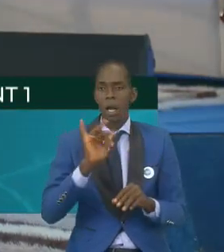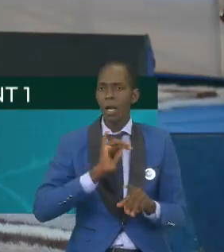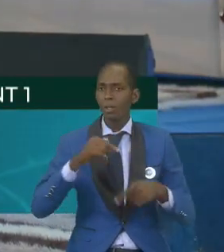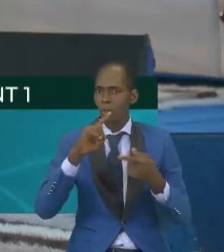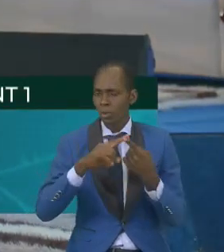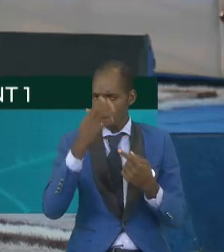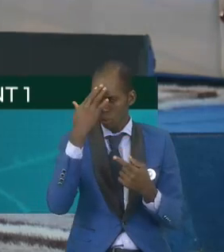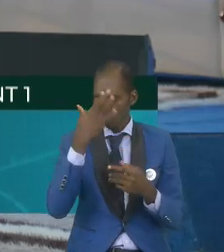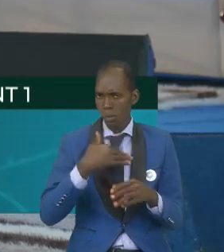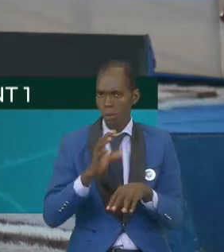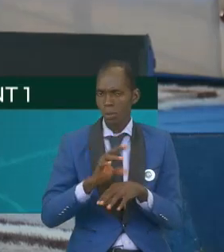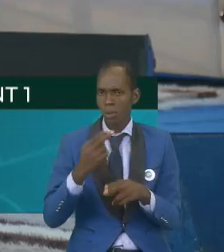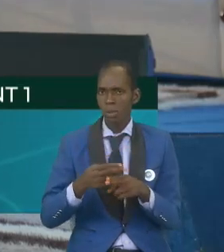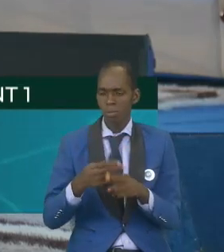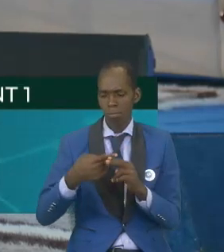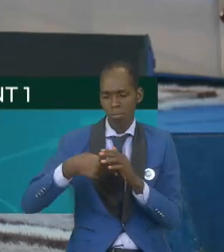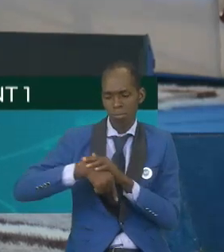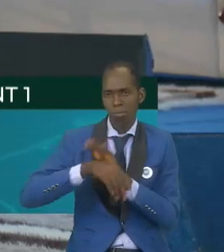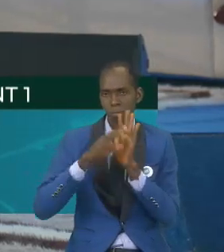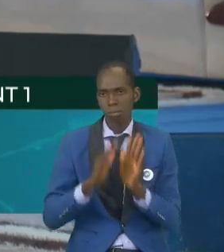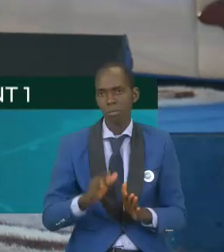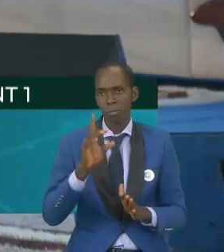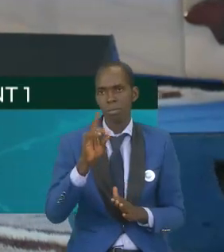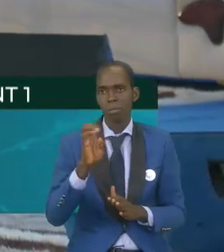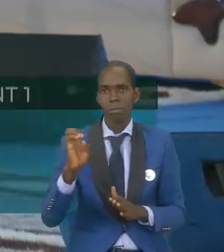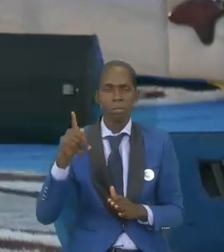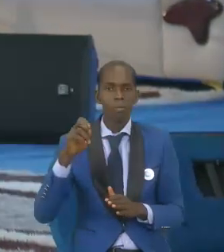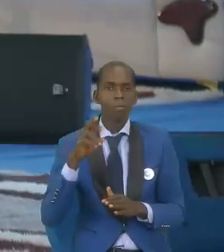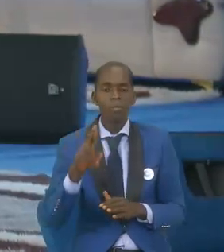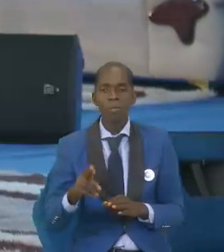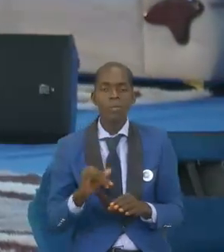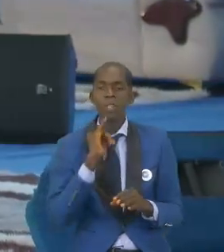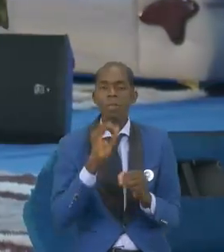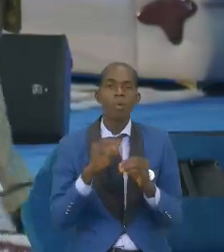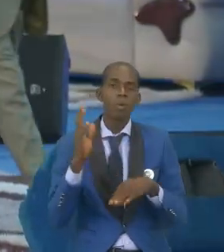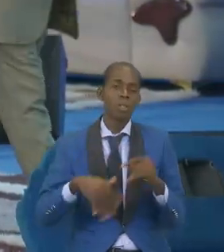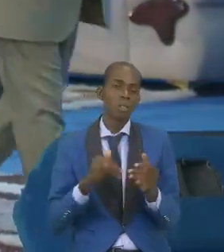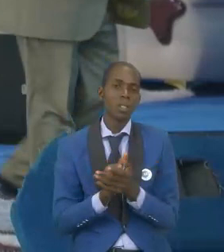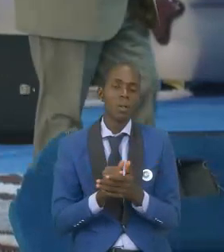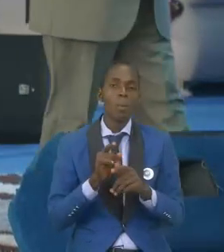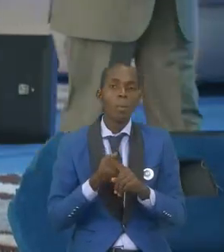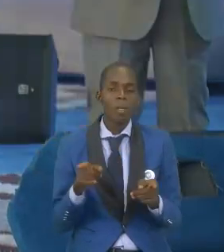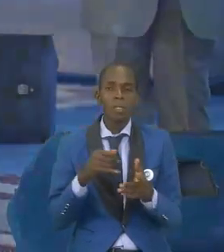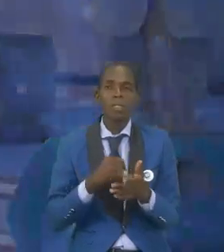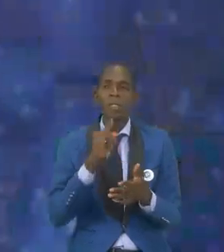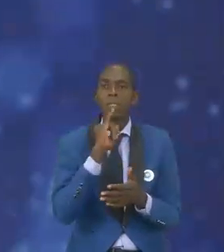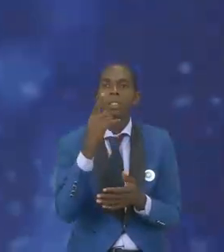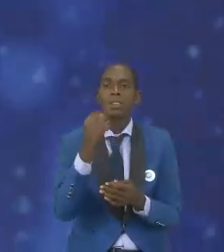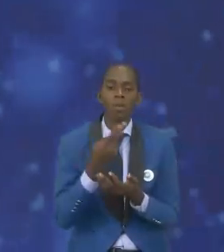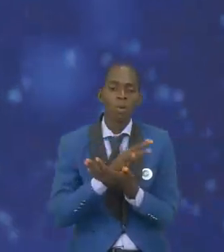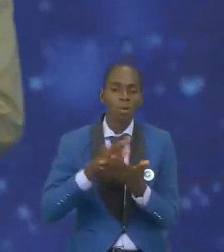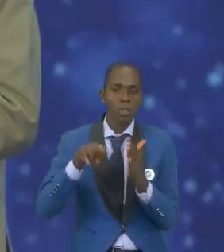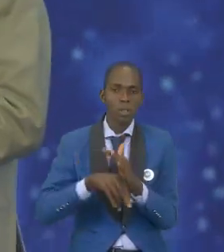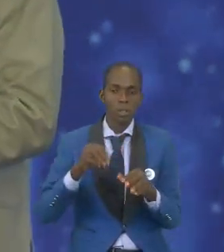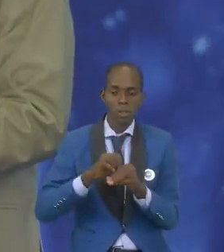and because of that, I'm holy. It goes beyond that. It is holiness in the heart, holiness in your spirit, holiness in